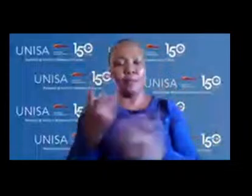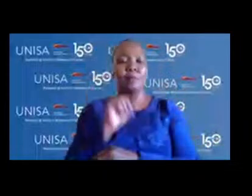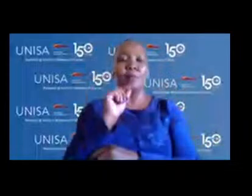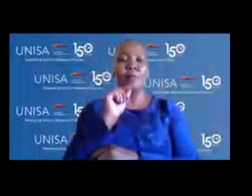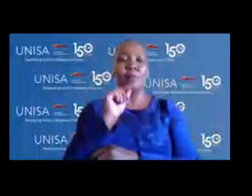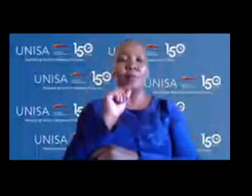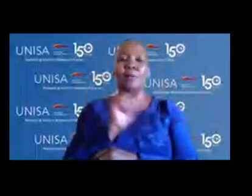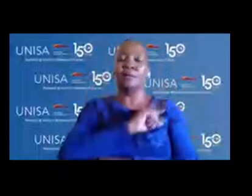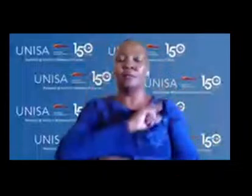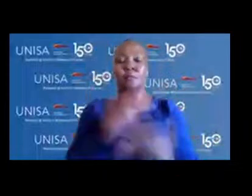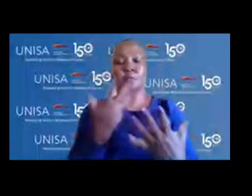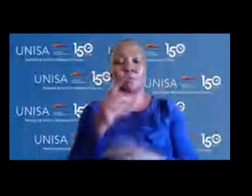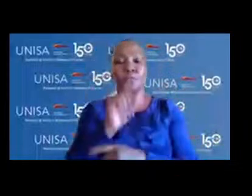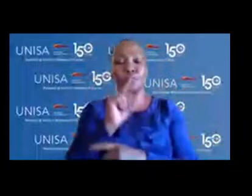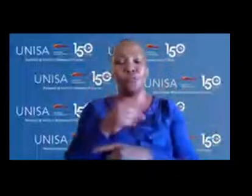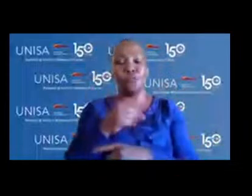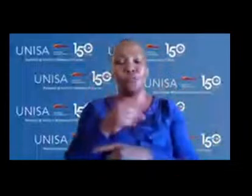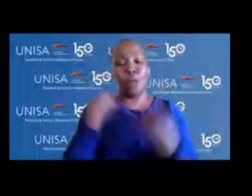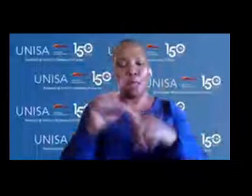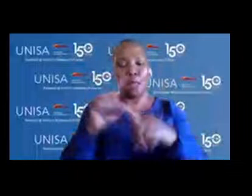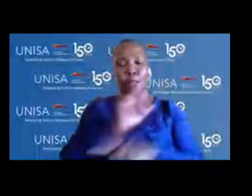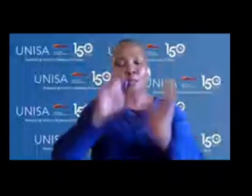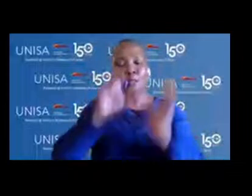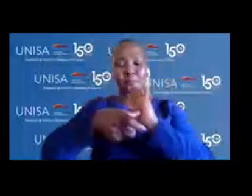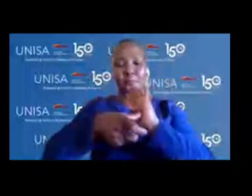why you should disclose your disability